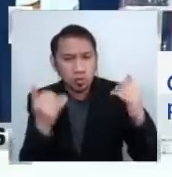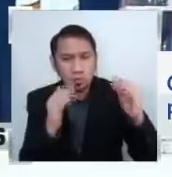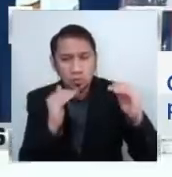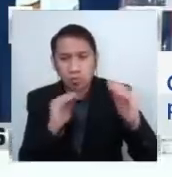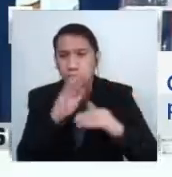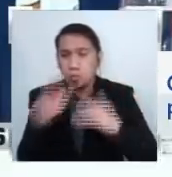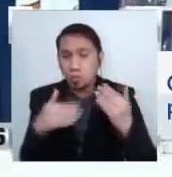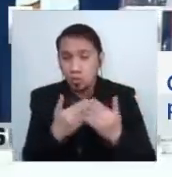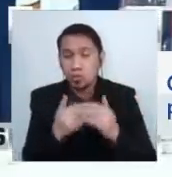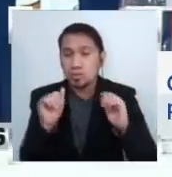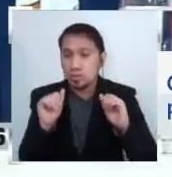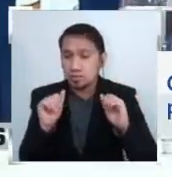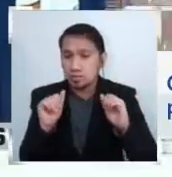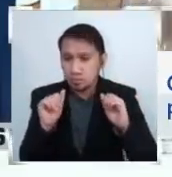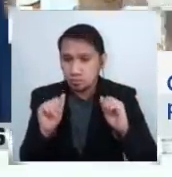for the